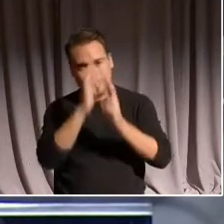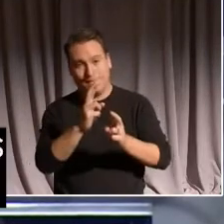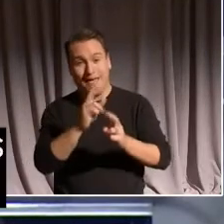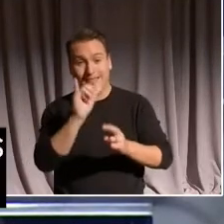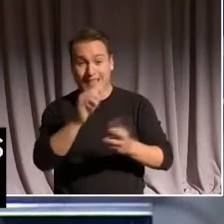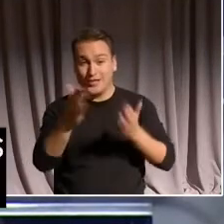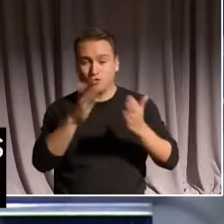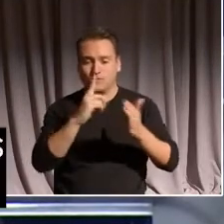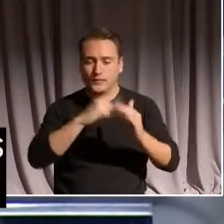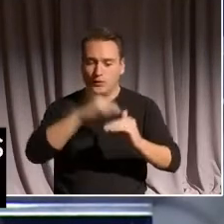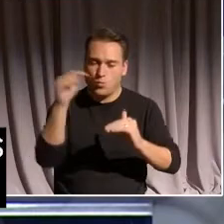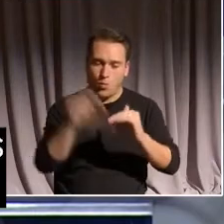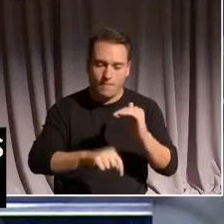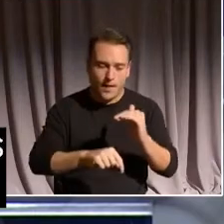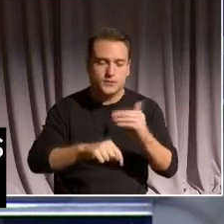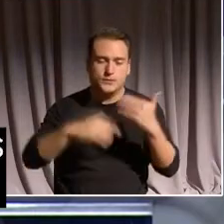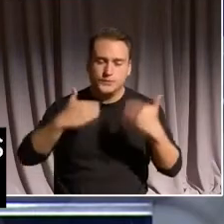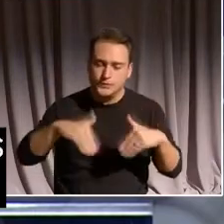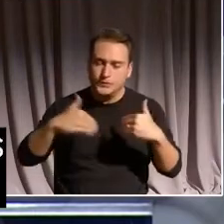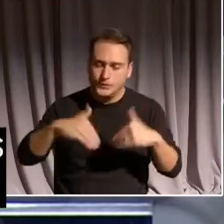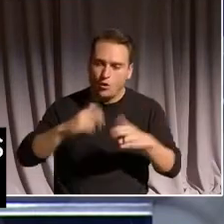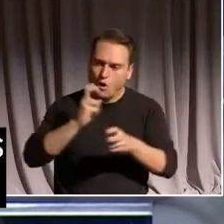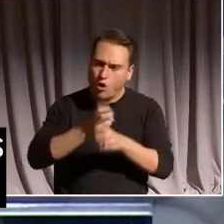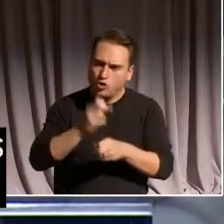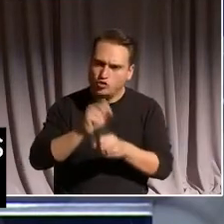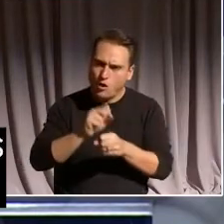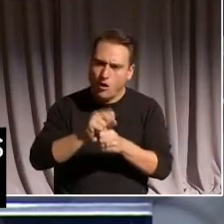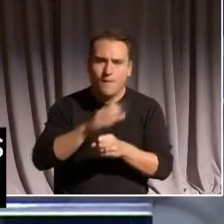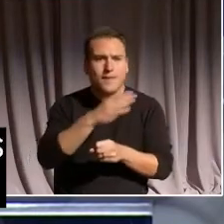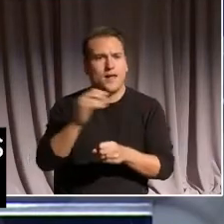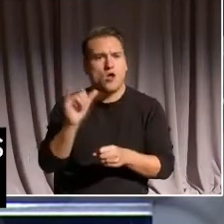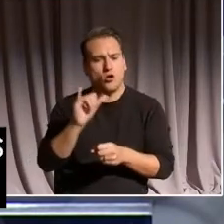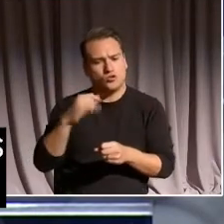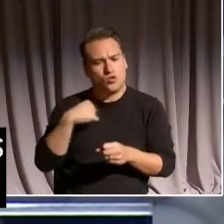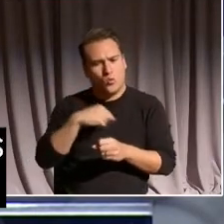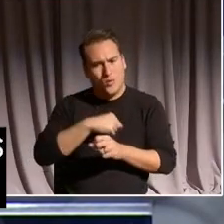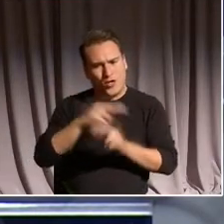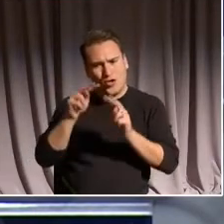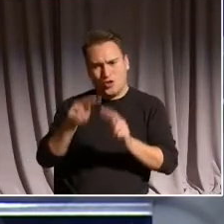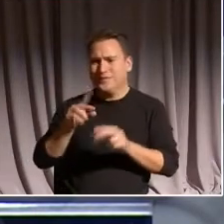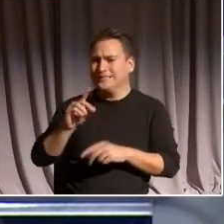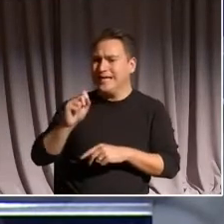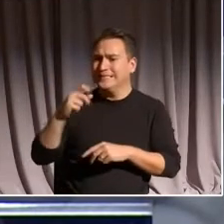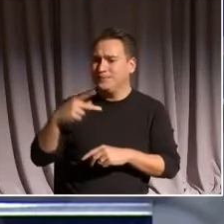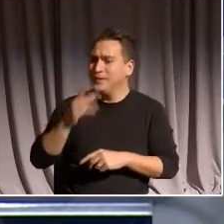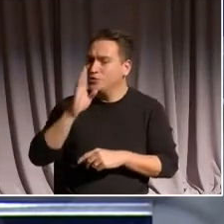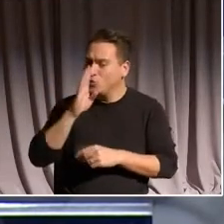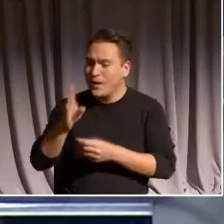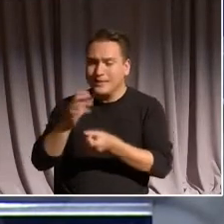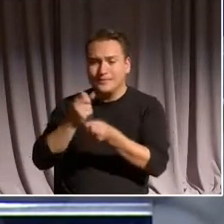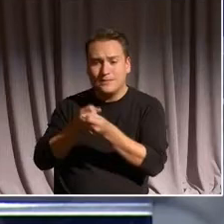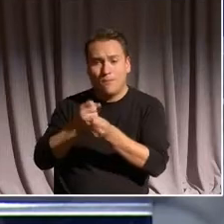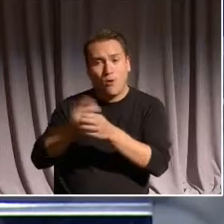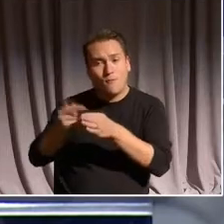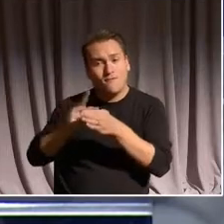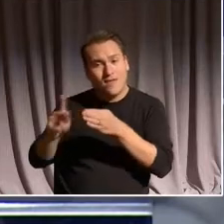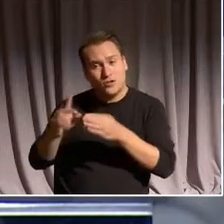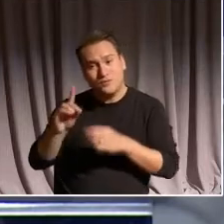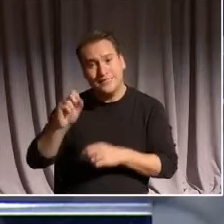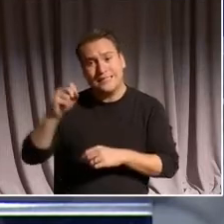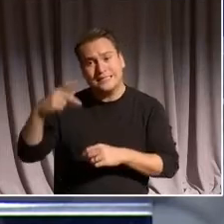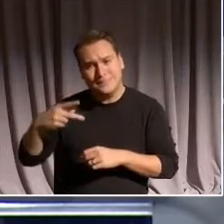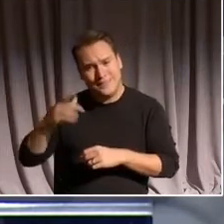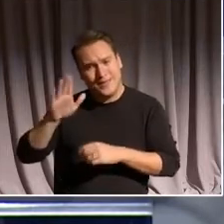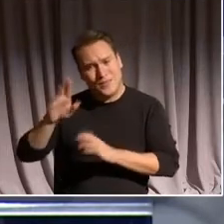robust. And when we talked about recommendations regarding the complexity of that role and looking at upskilling and